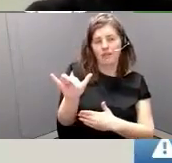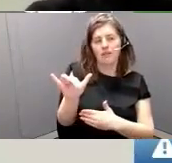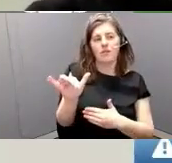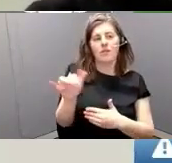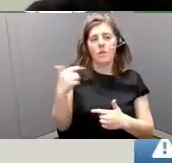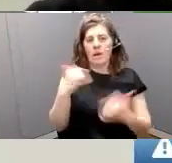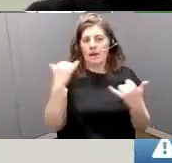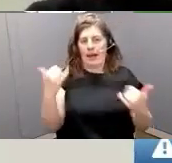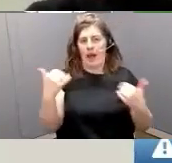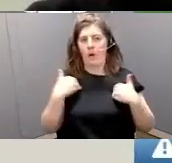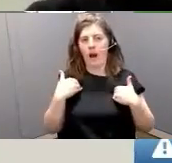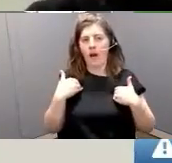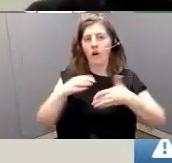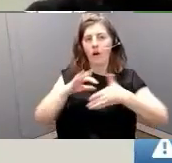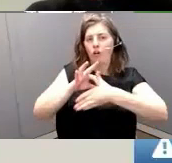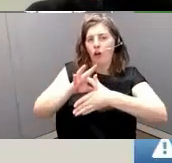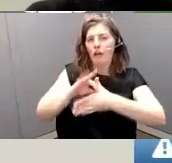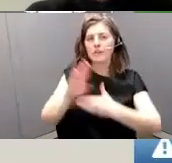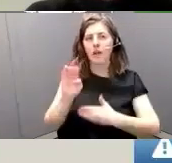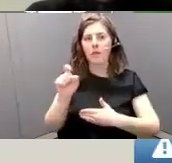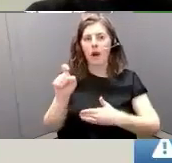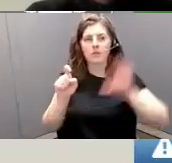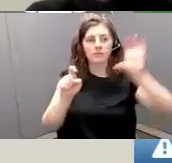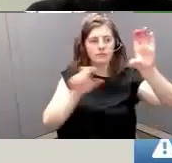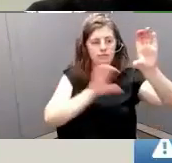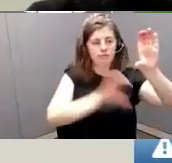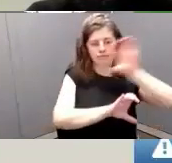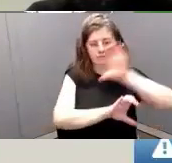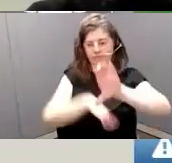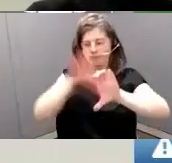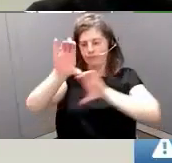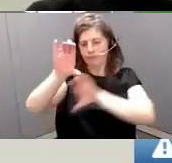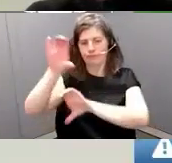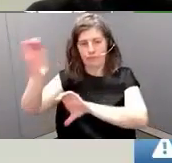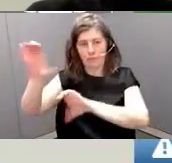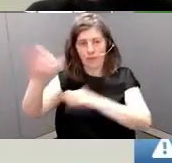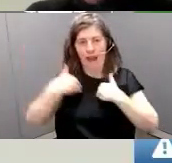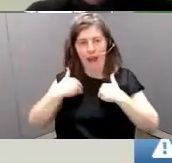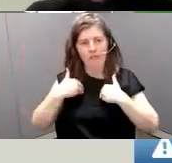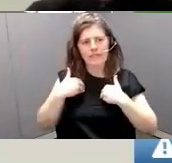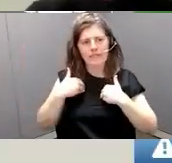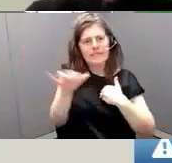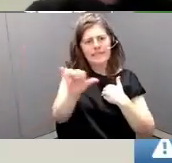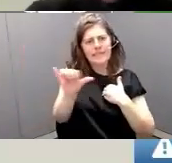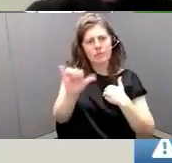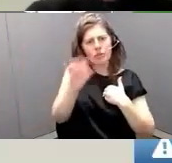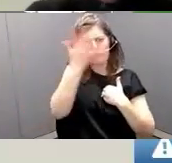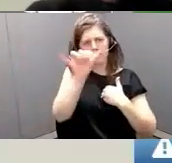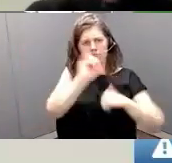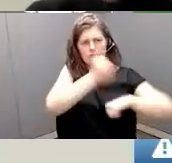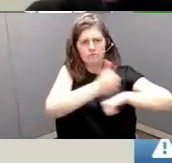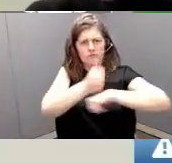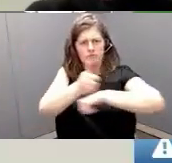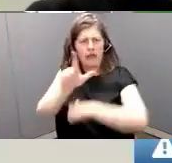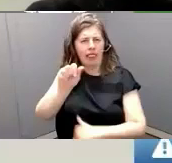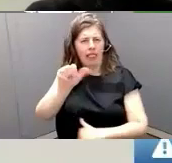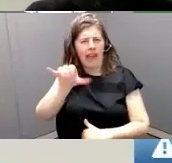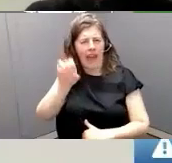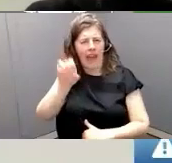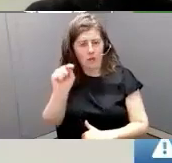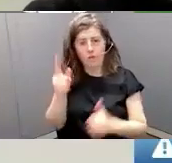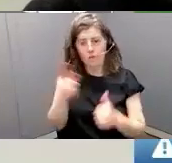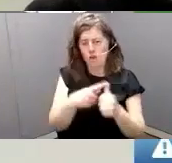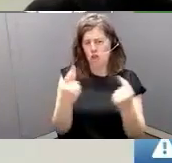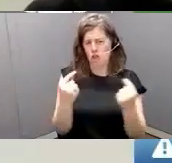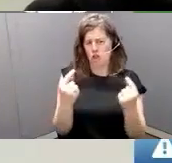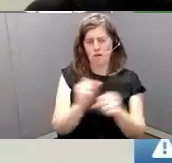have the content boxes, excuse me, in a similar layout. The first thing we want to do is to make